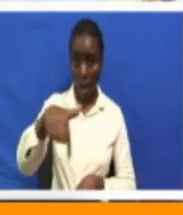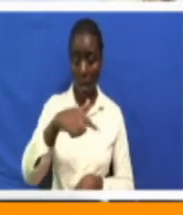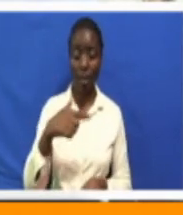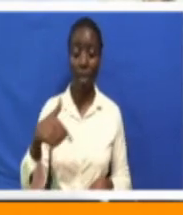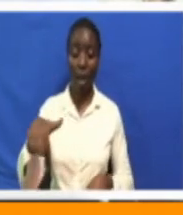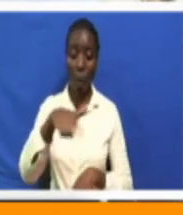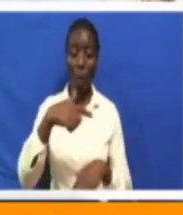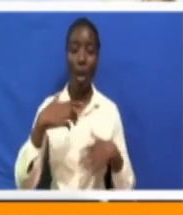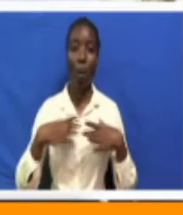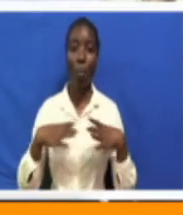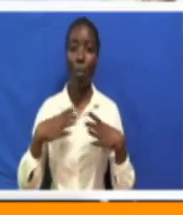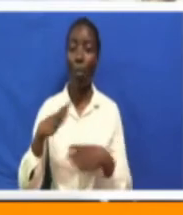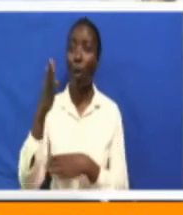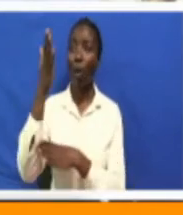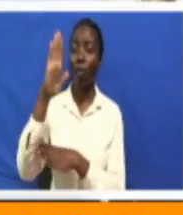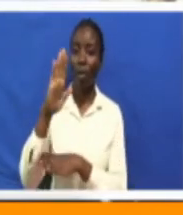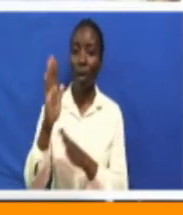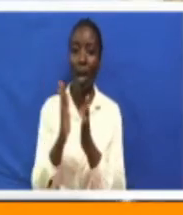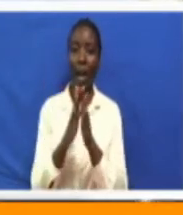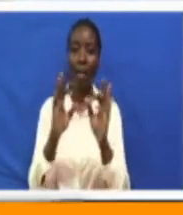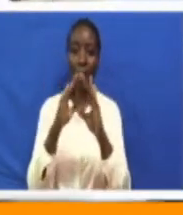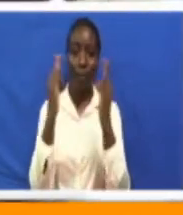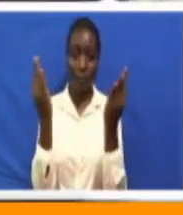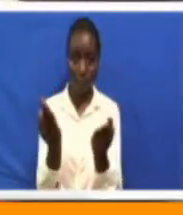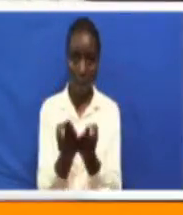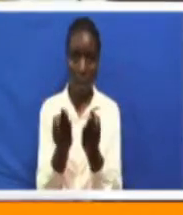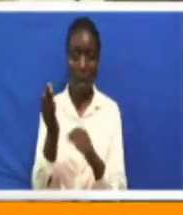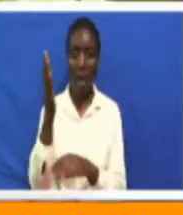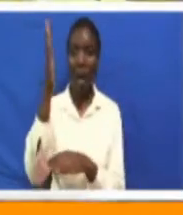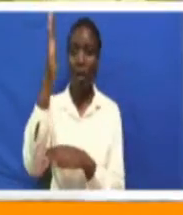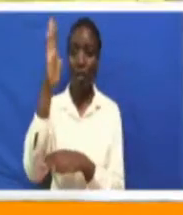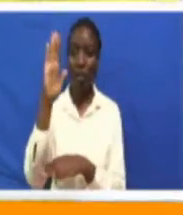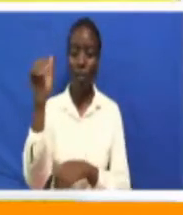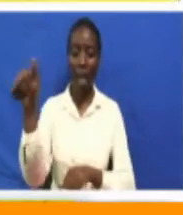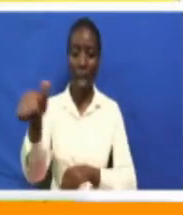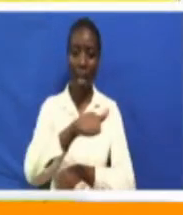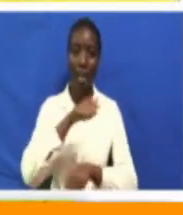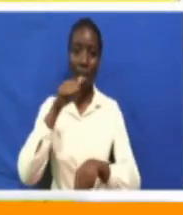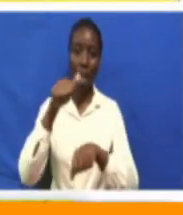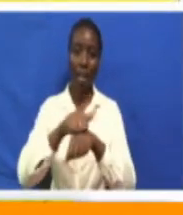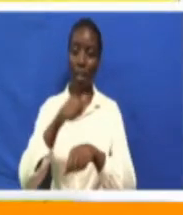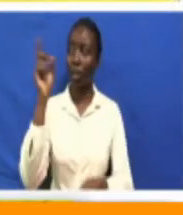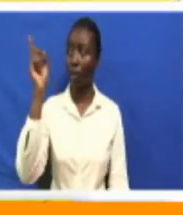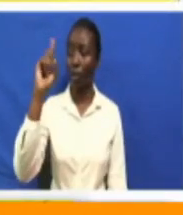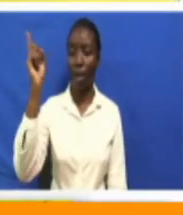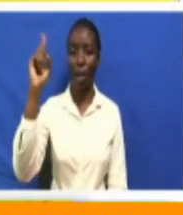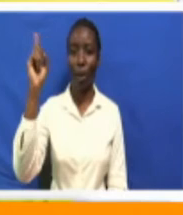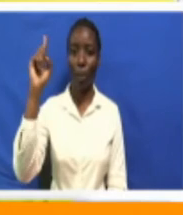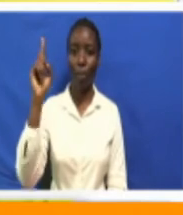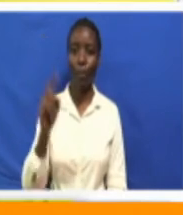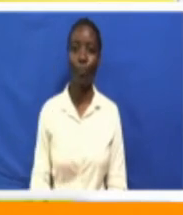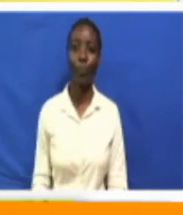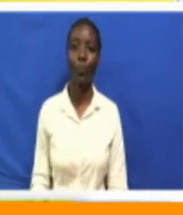people and family the family of God in the Archdiocese of Nairobi